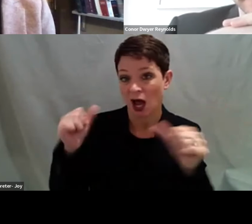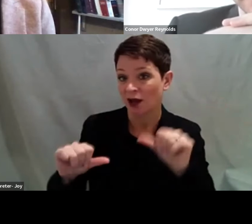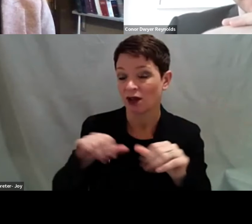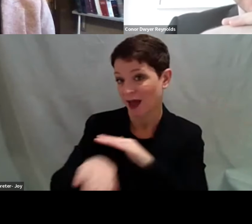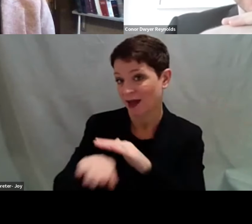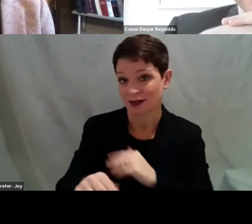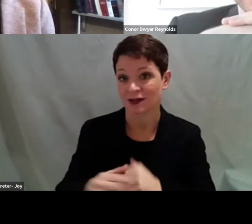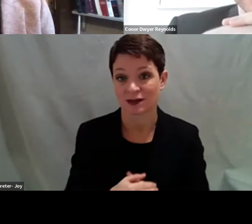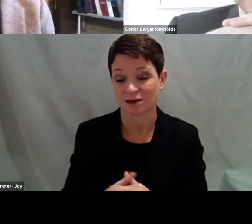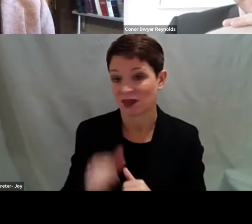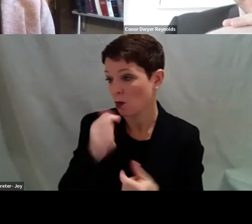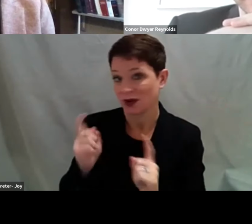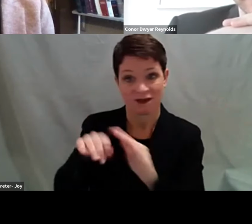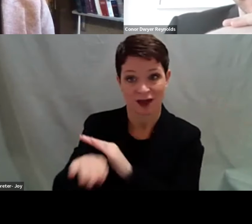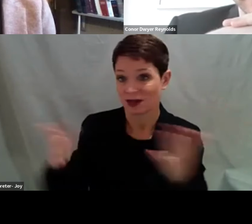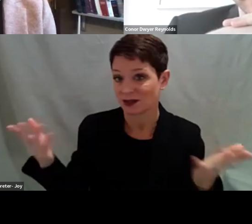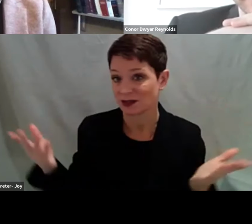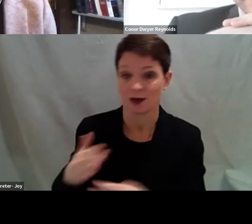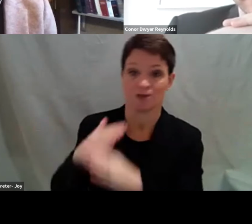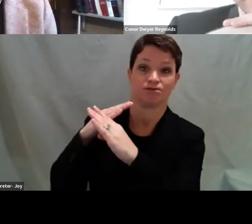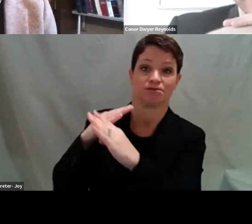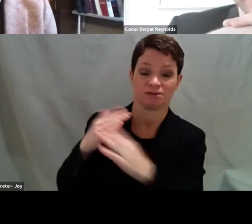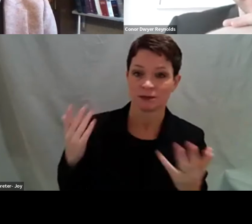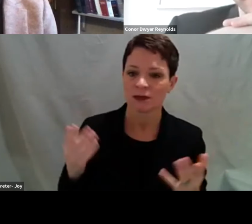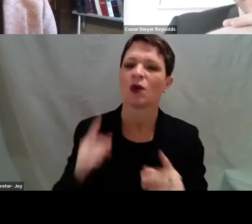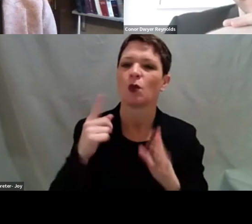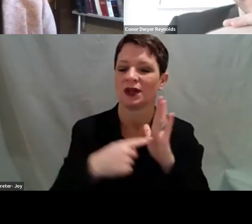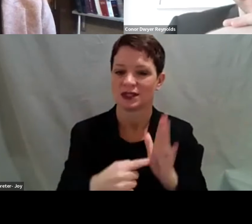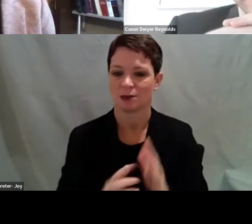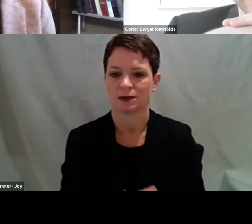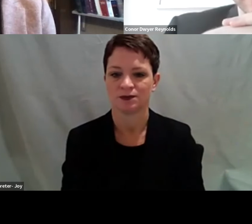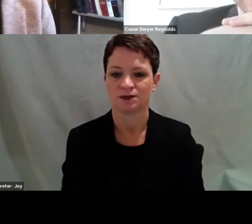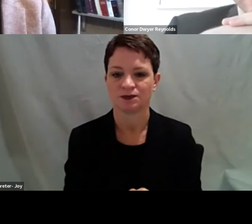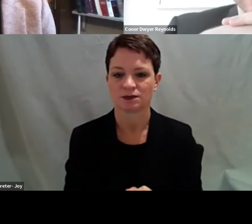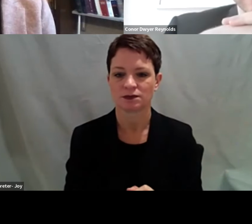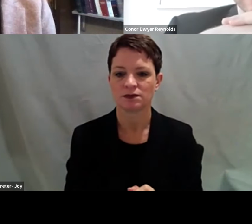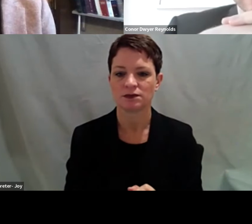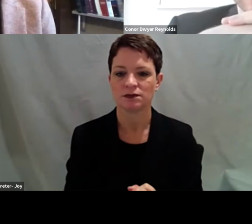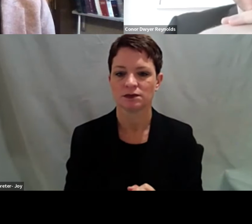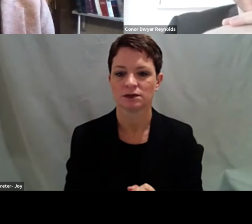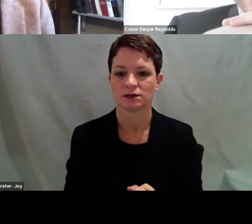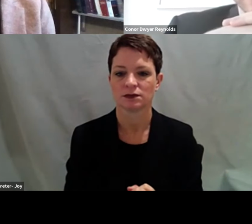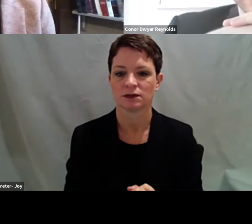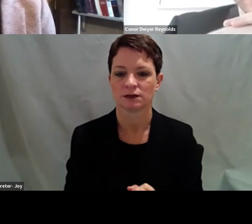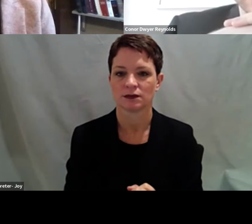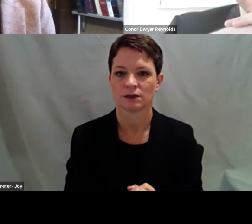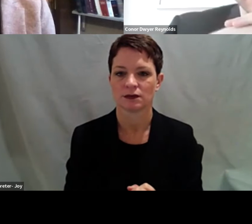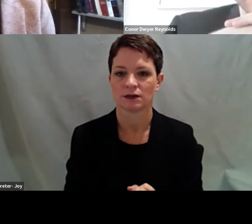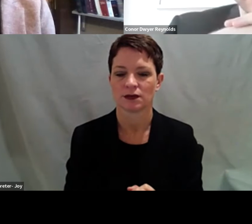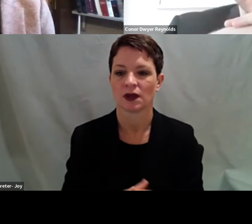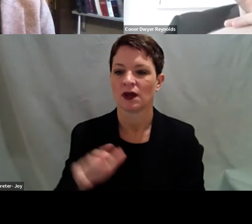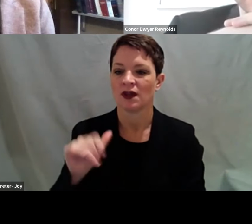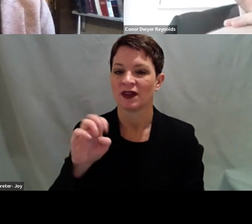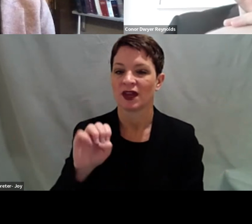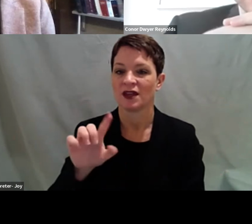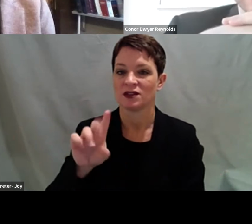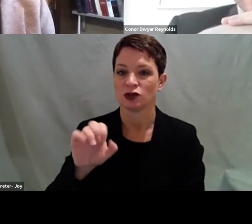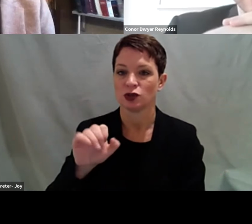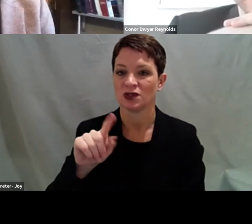access. So let's take an example. Take the case Toussaint